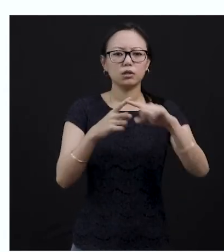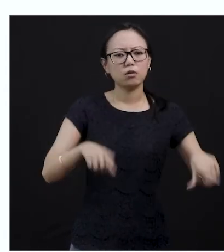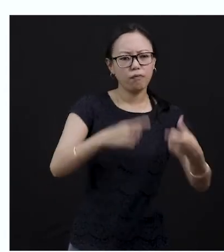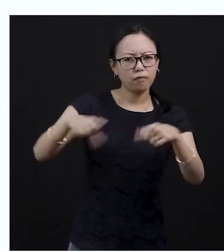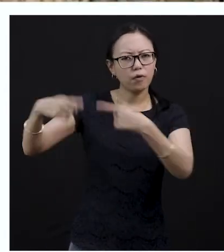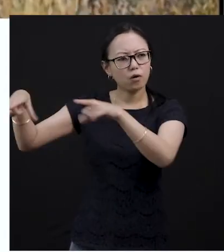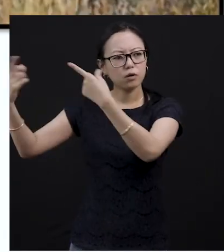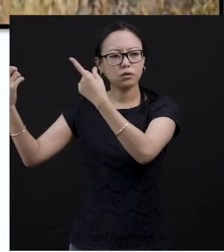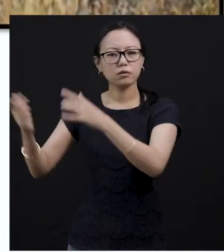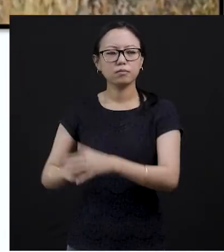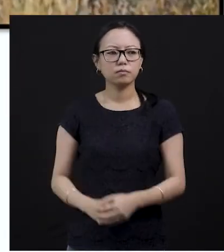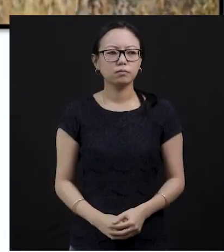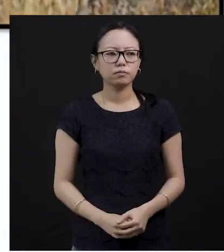And